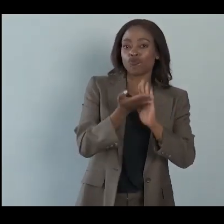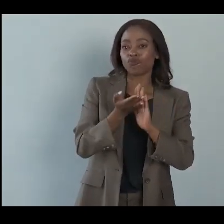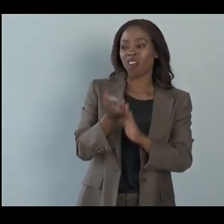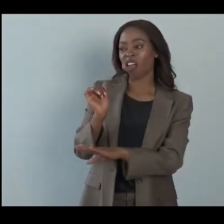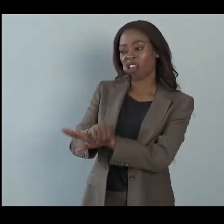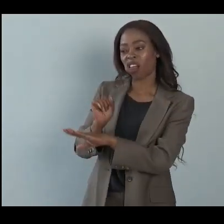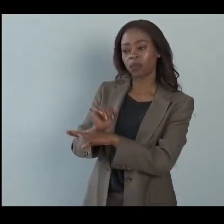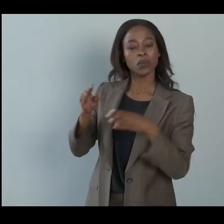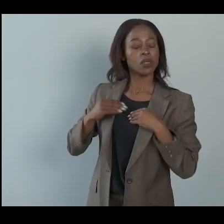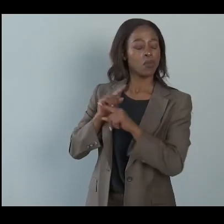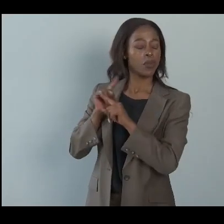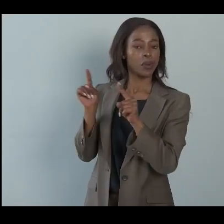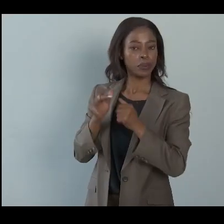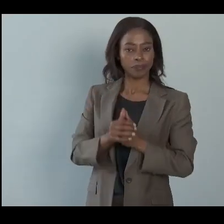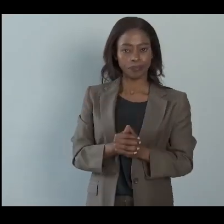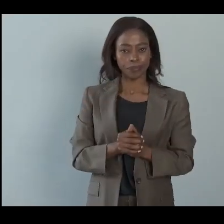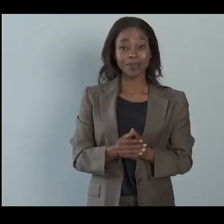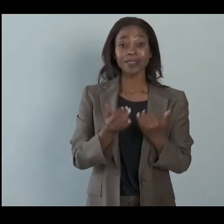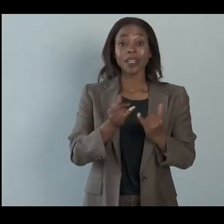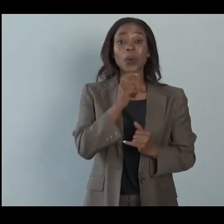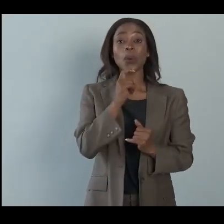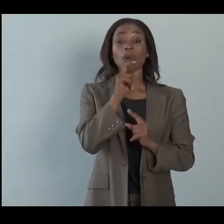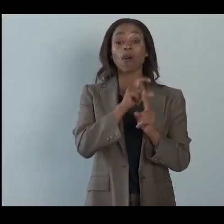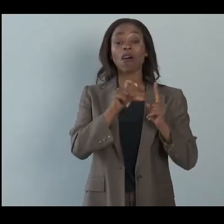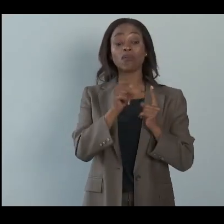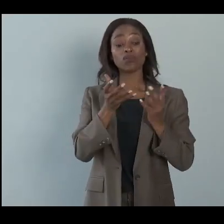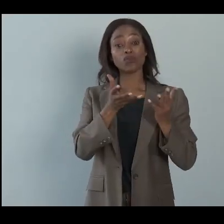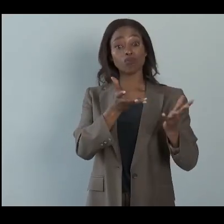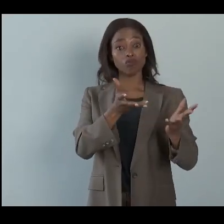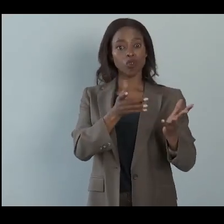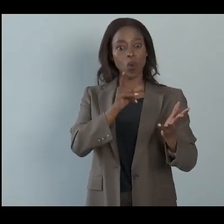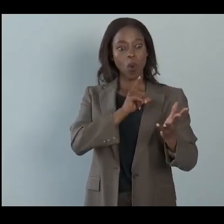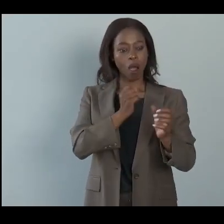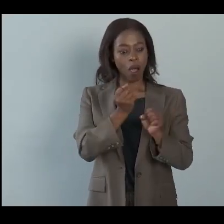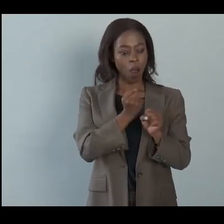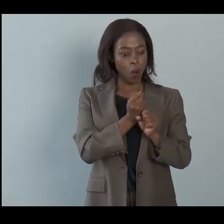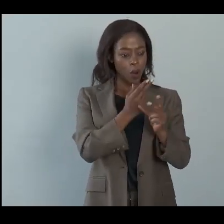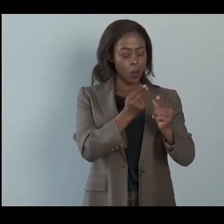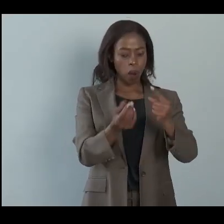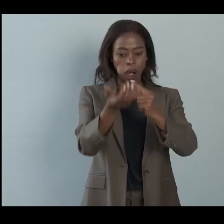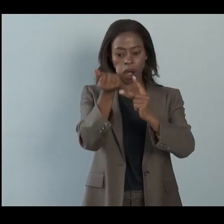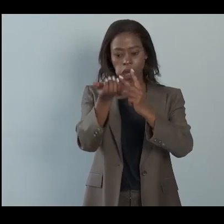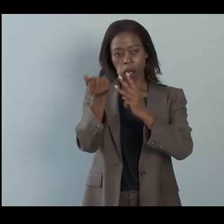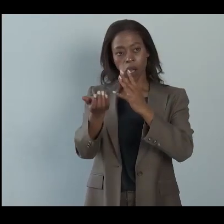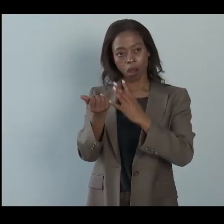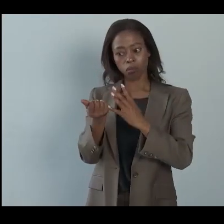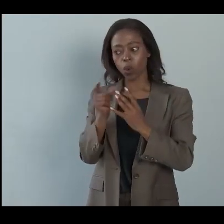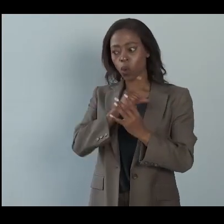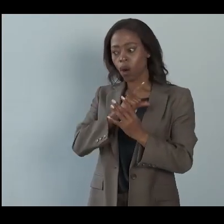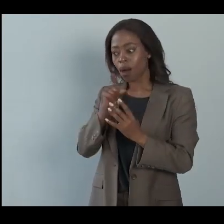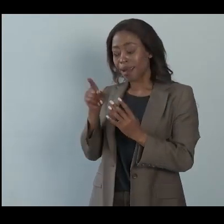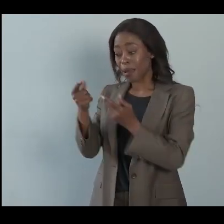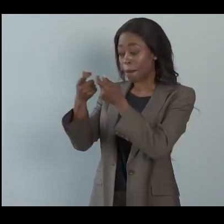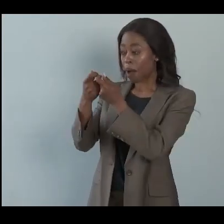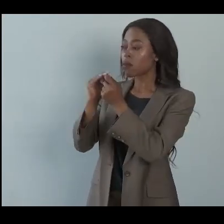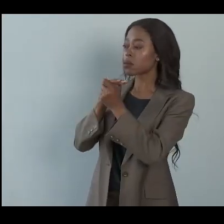okay. Applying that culture to executing on our target operating models, supported by a robust balance sheet, will take us